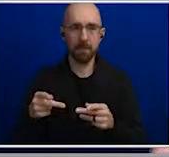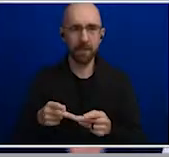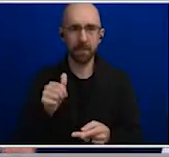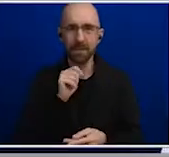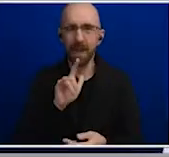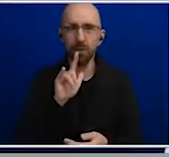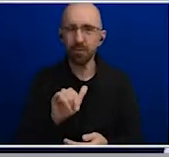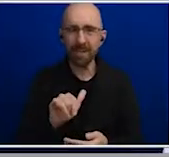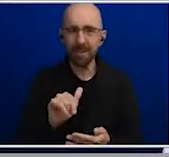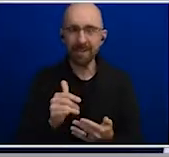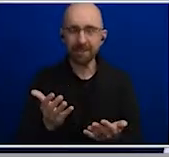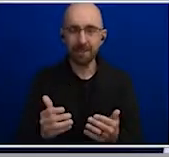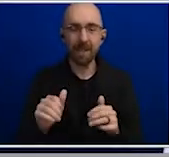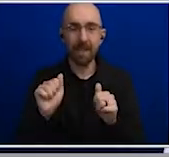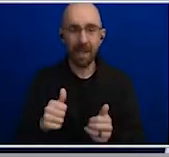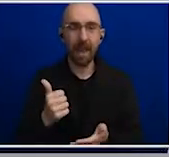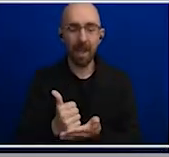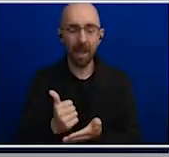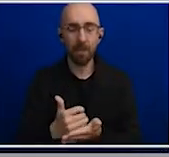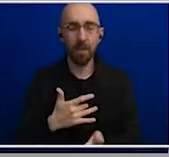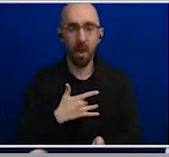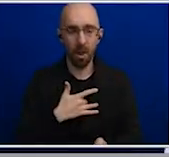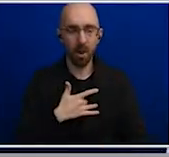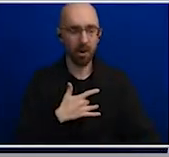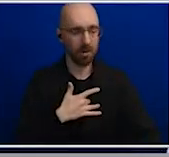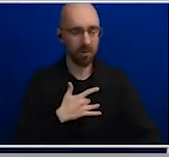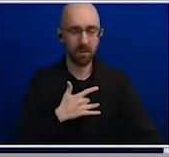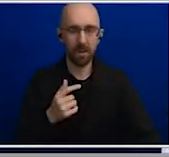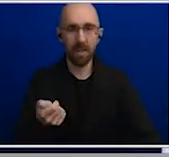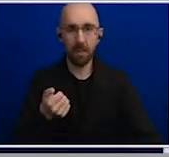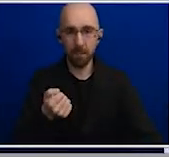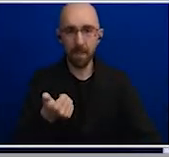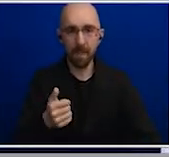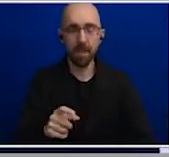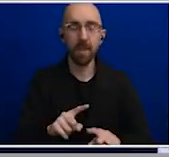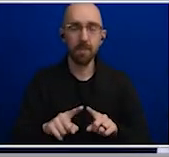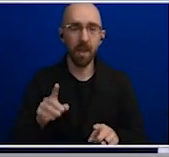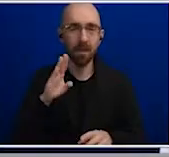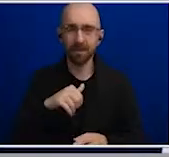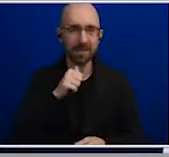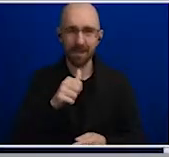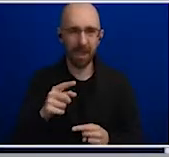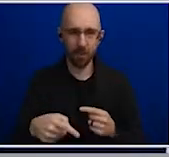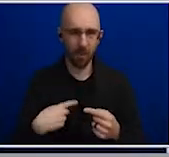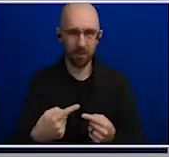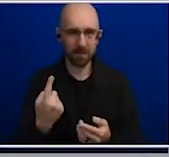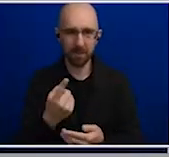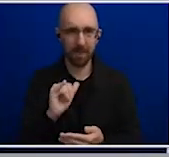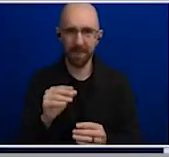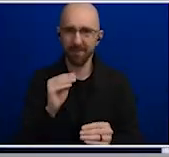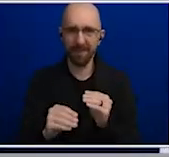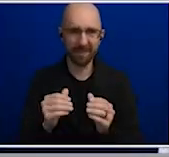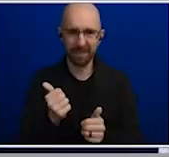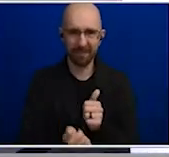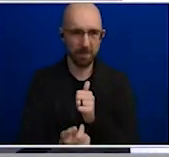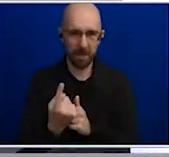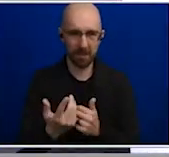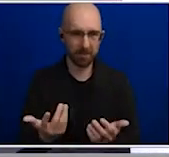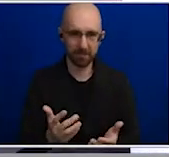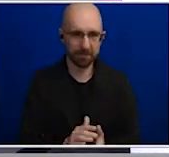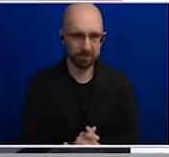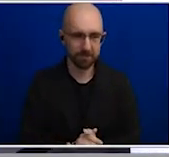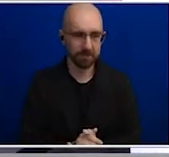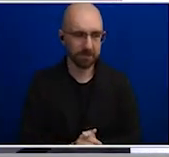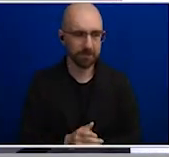it can help the heart a little bit, but it's not going to be something that fixes everybody. So your symptoms for